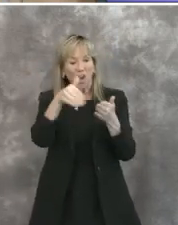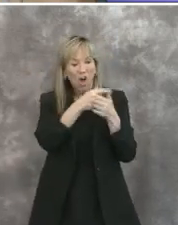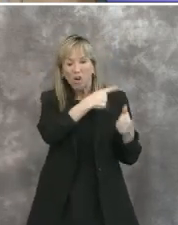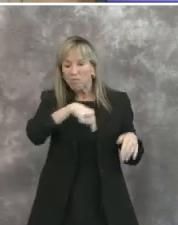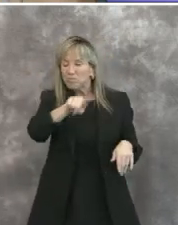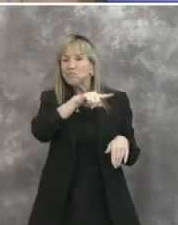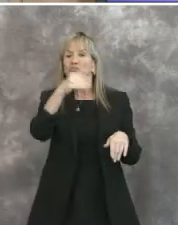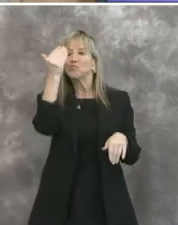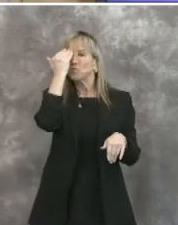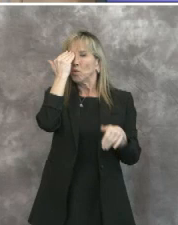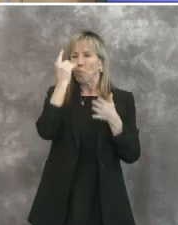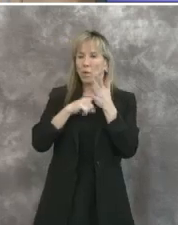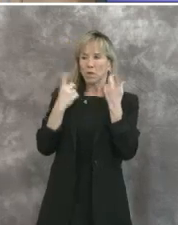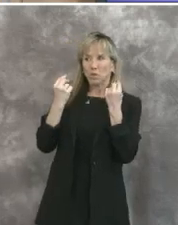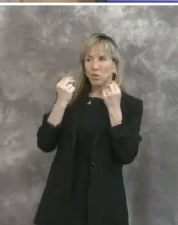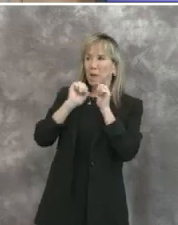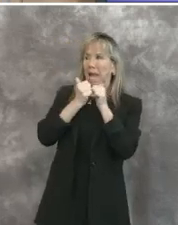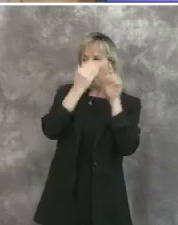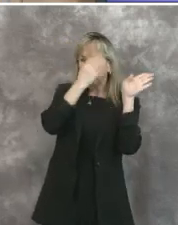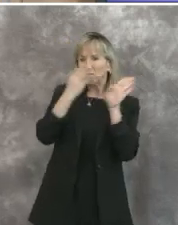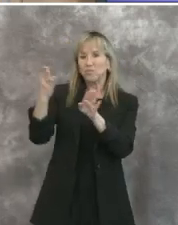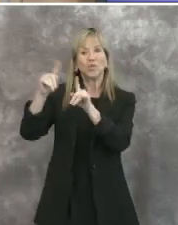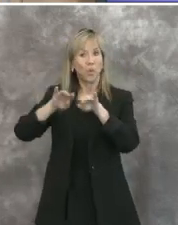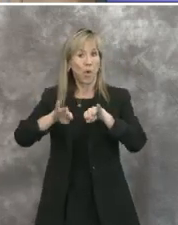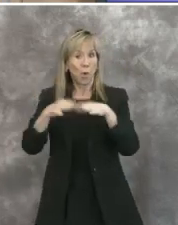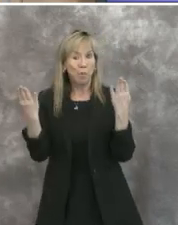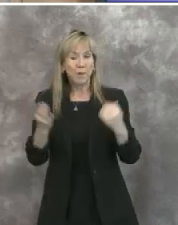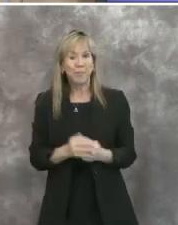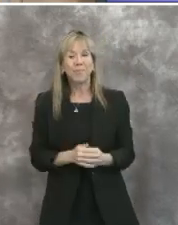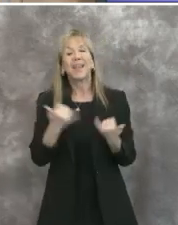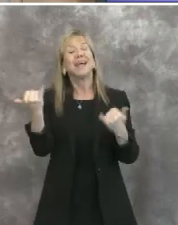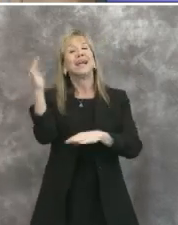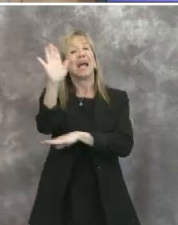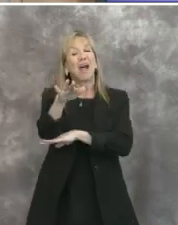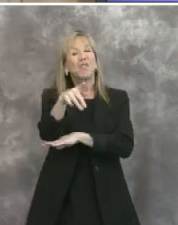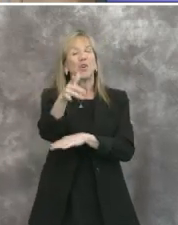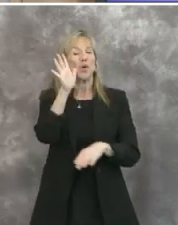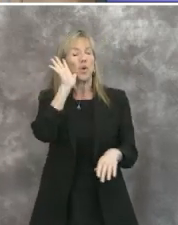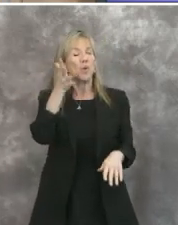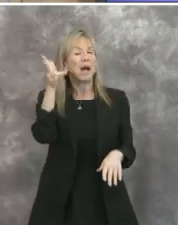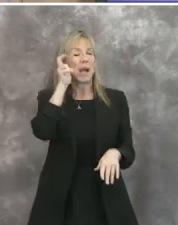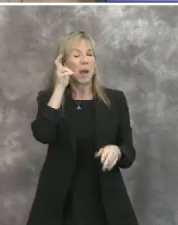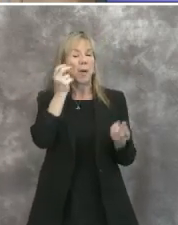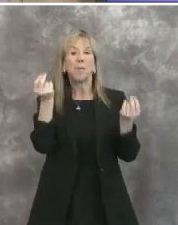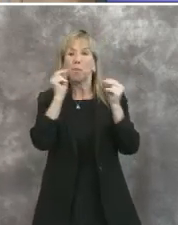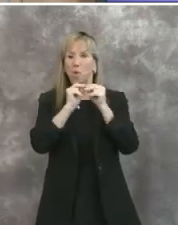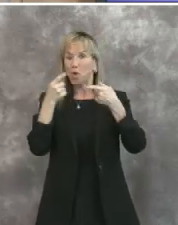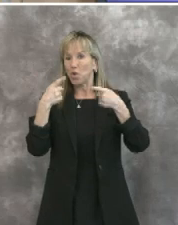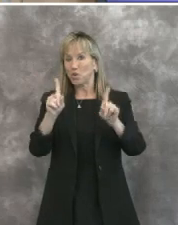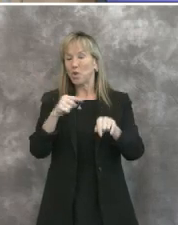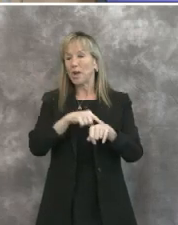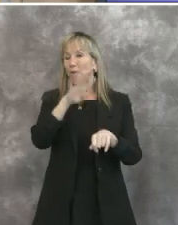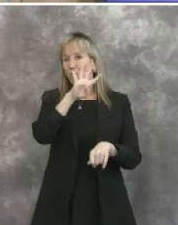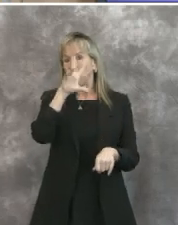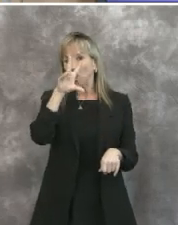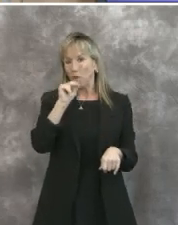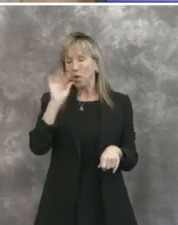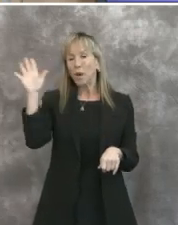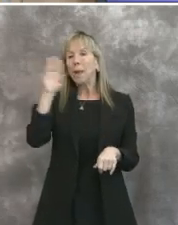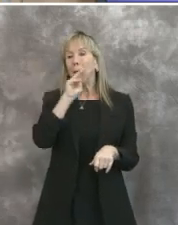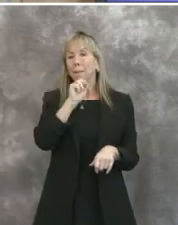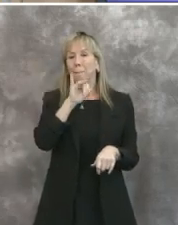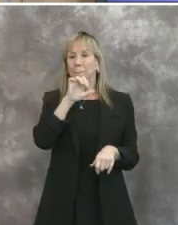You'll hear more about that this afternoon when I join Mayor Faulkner at his press conference at 4:30.